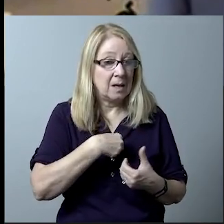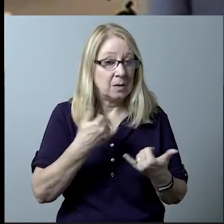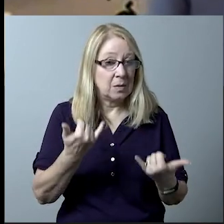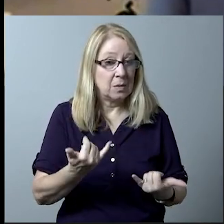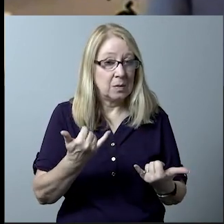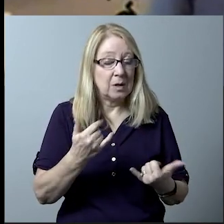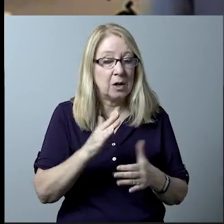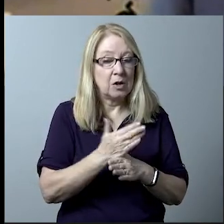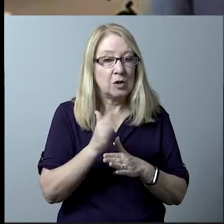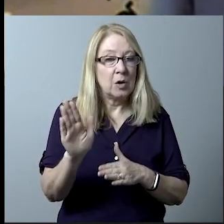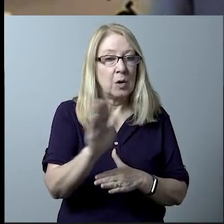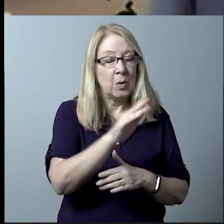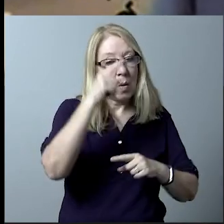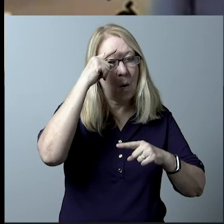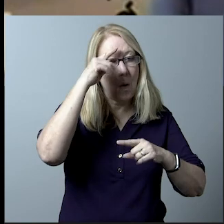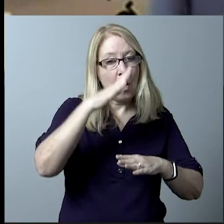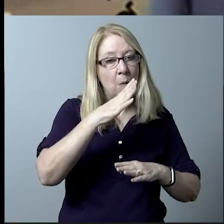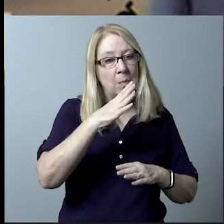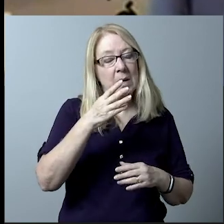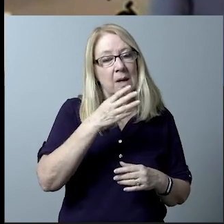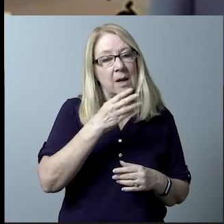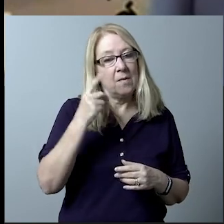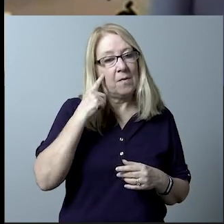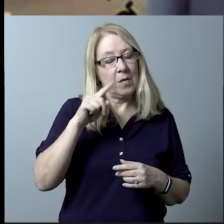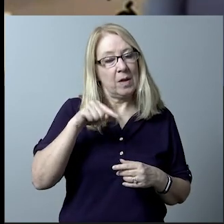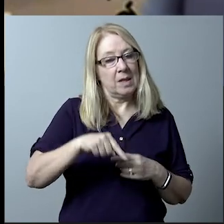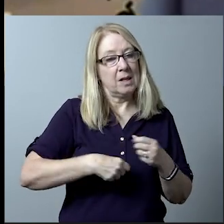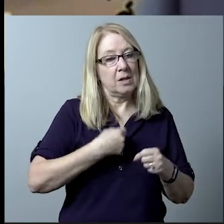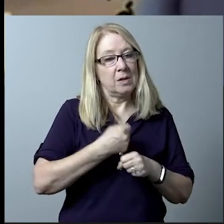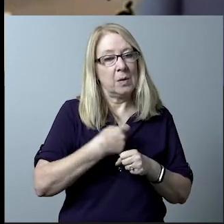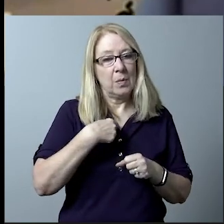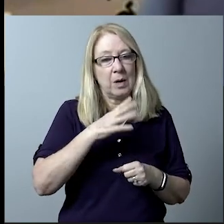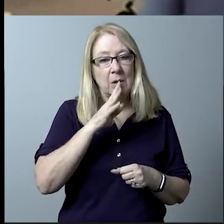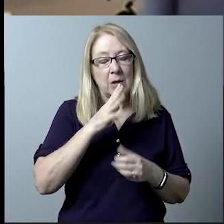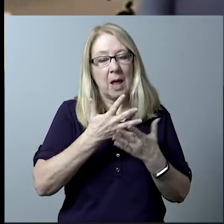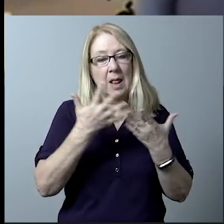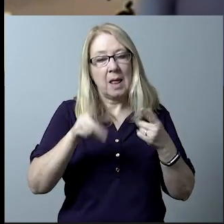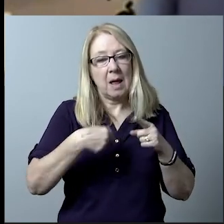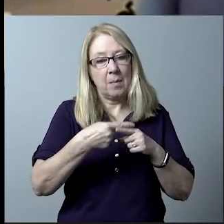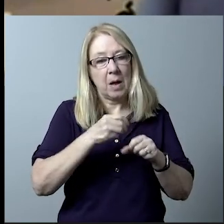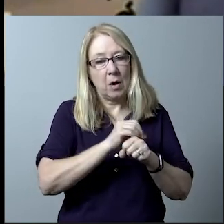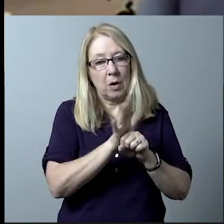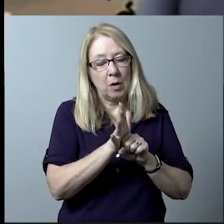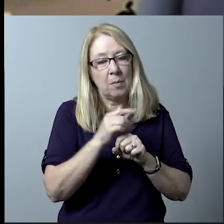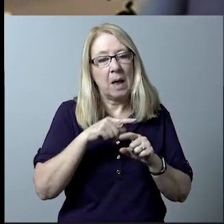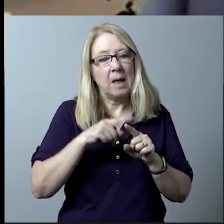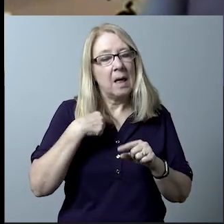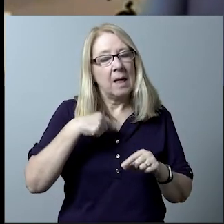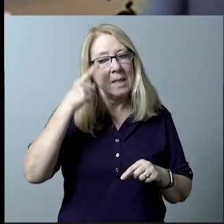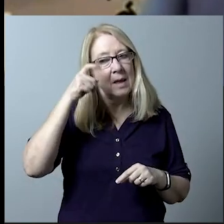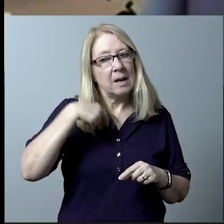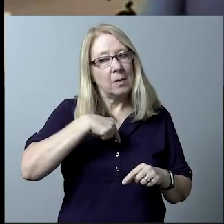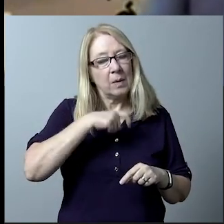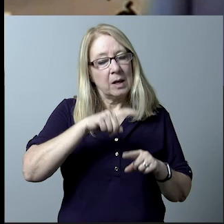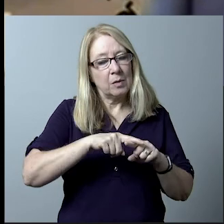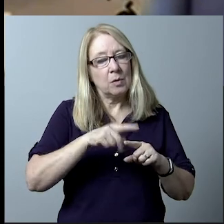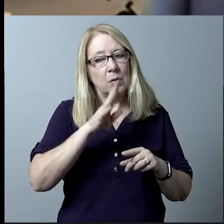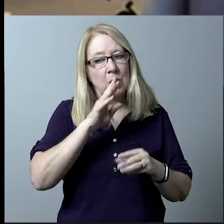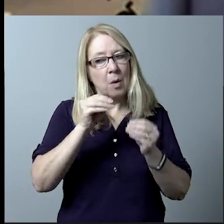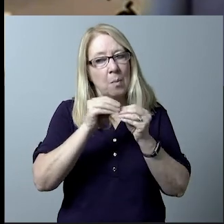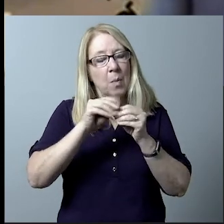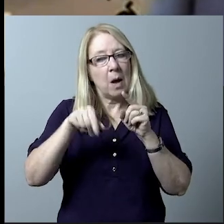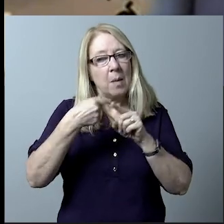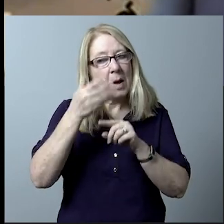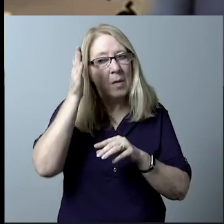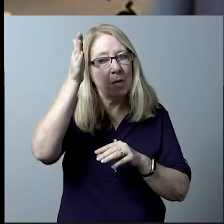town hall to share your goals and hopes for the coming year. Because we've talked a lot about COVID. I think it's time to start talking about the future